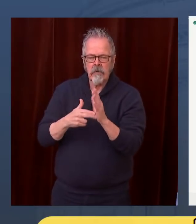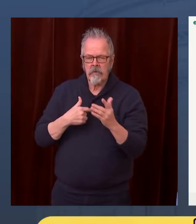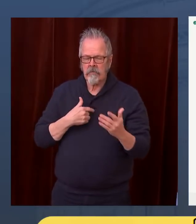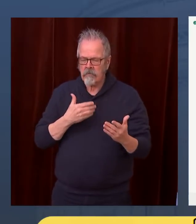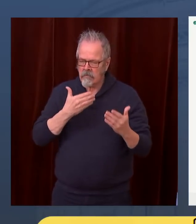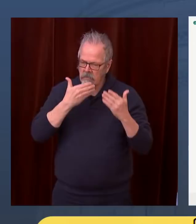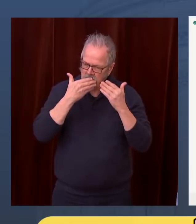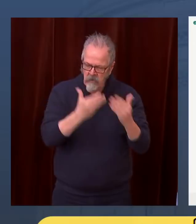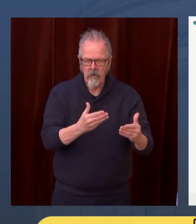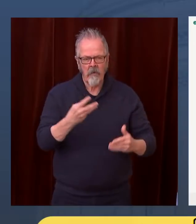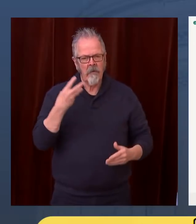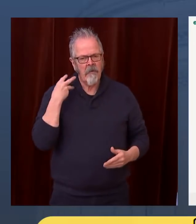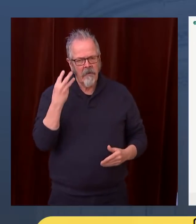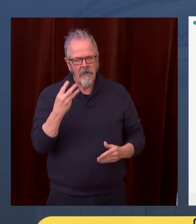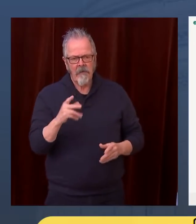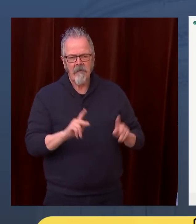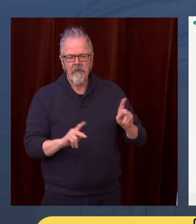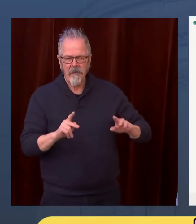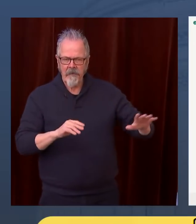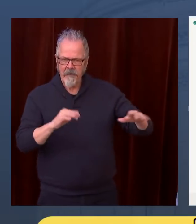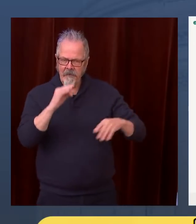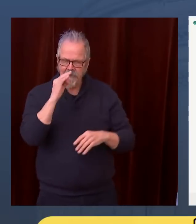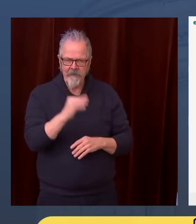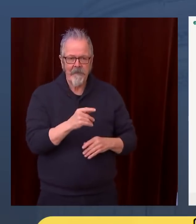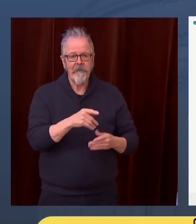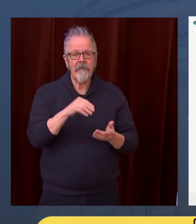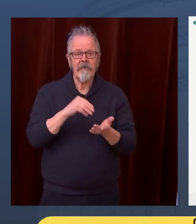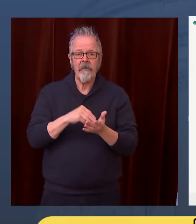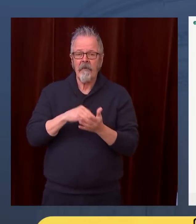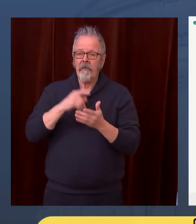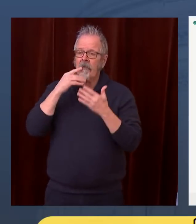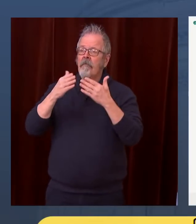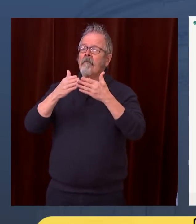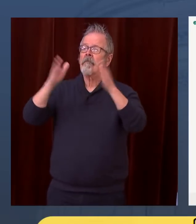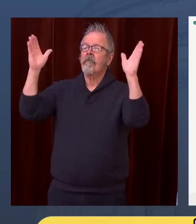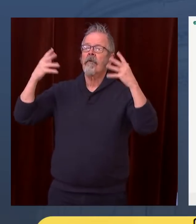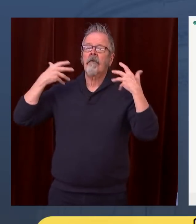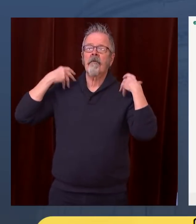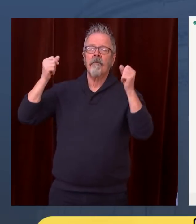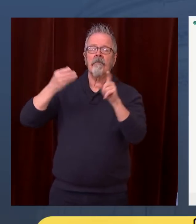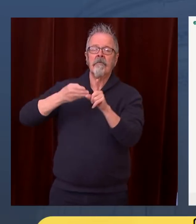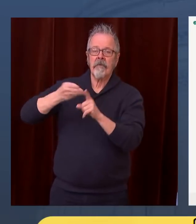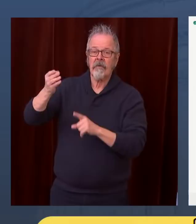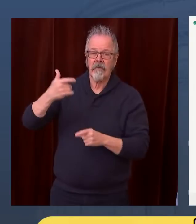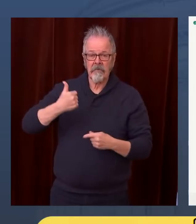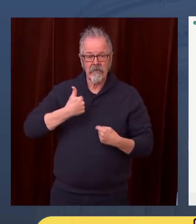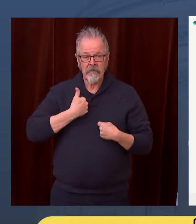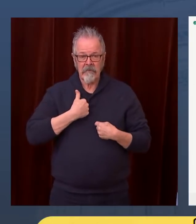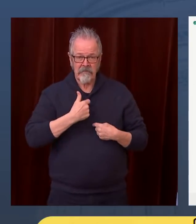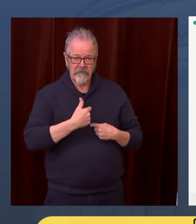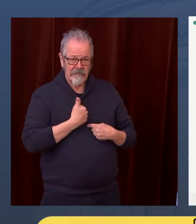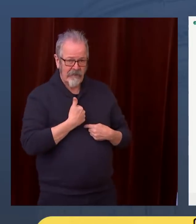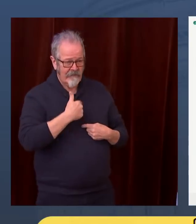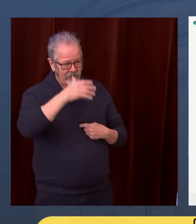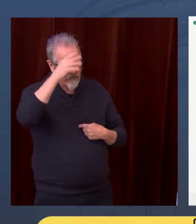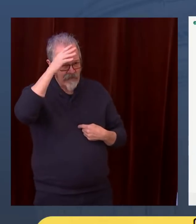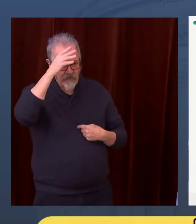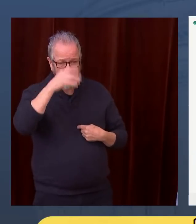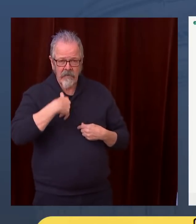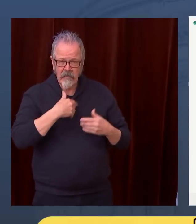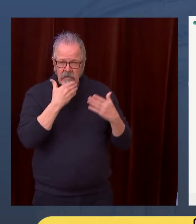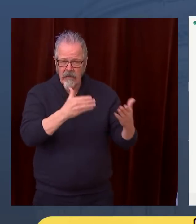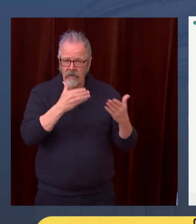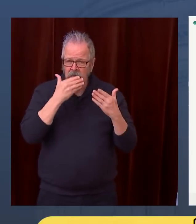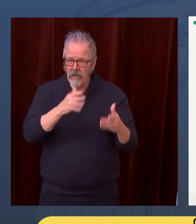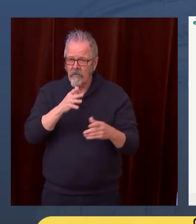physician and a public health professional, but as a parent, I also want to thank fellow parents for how hard it's been